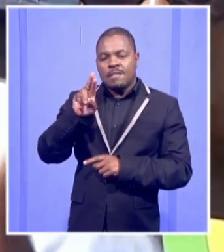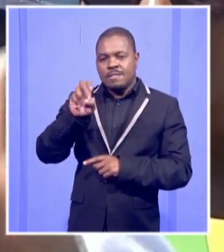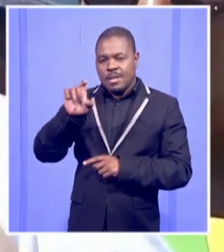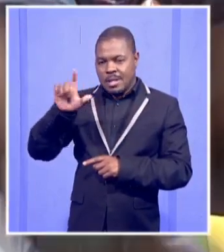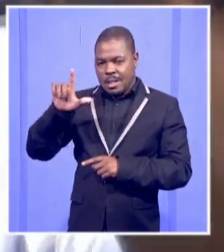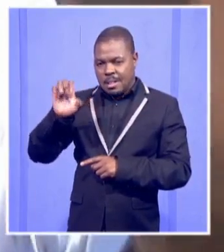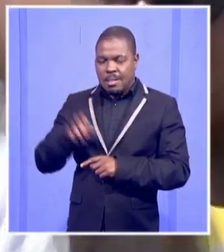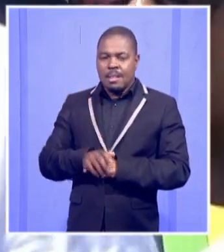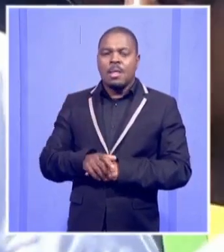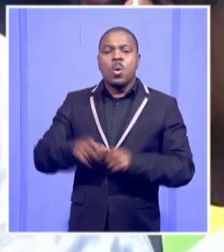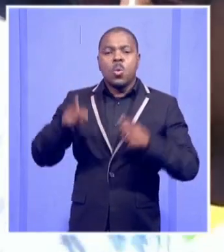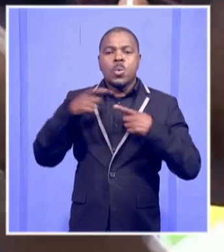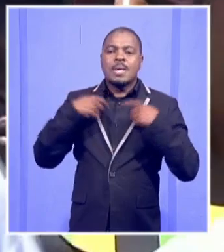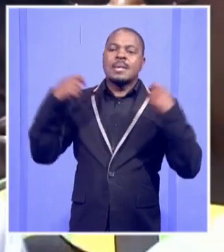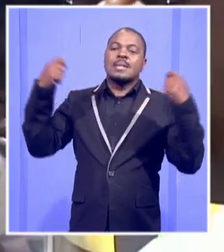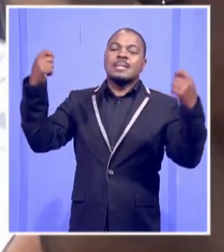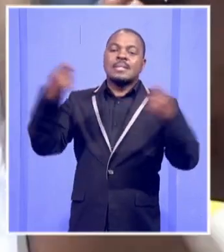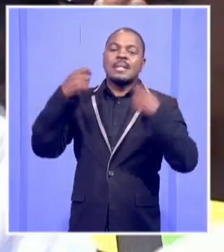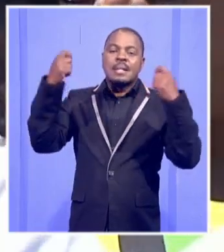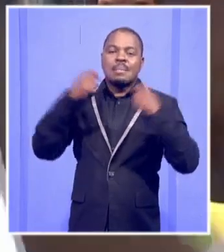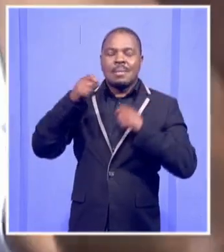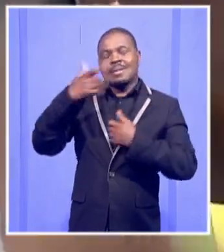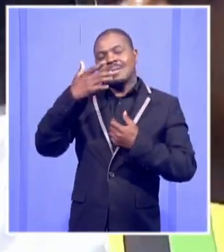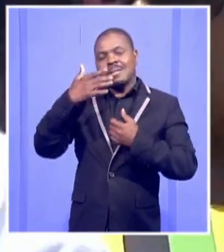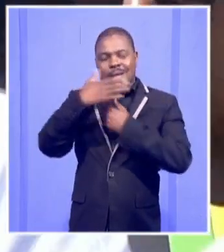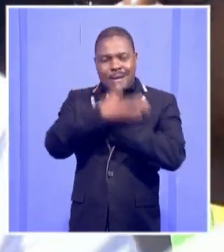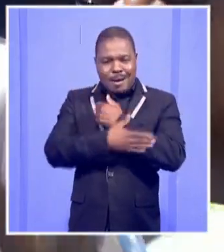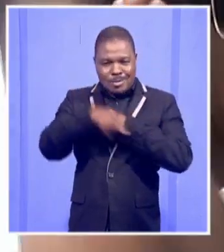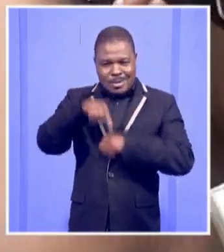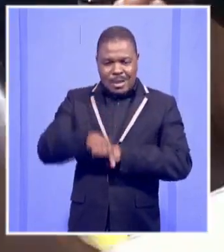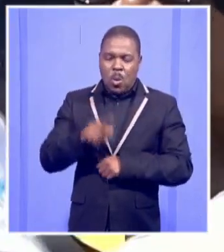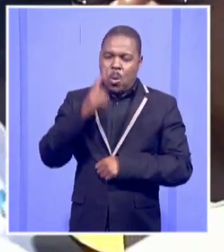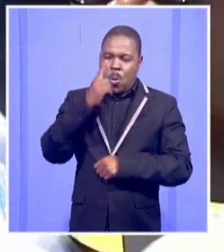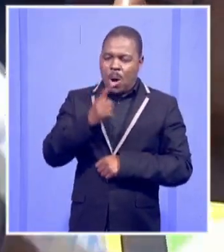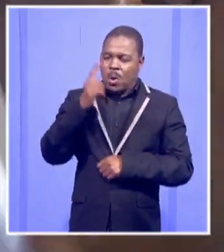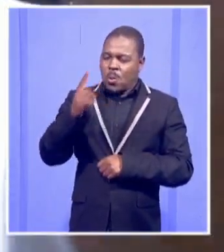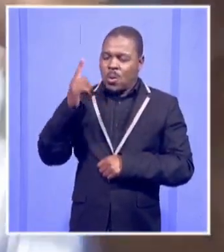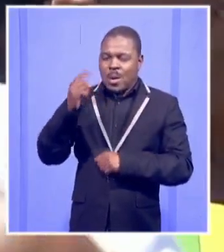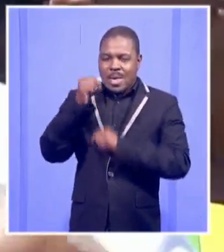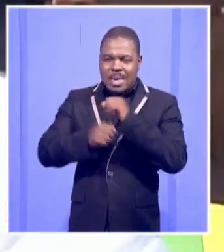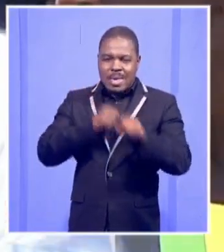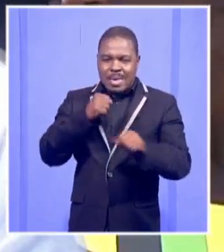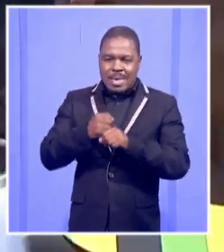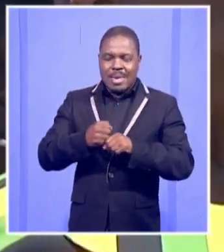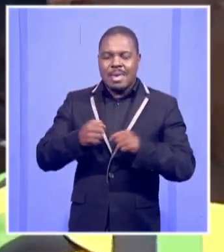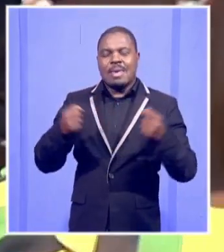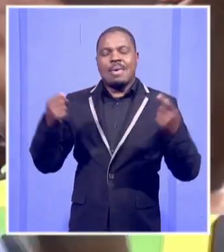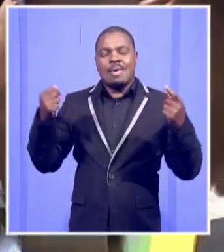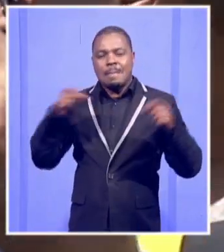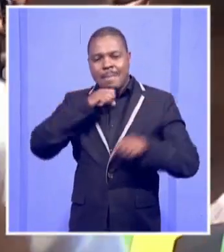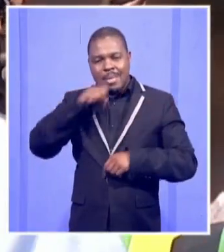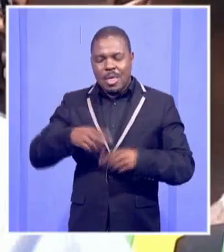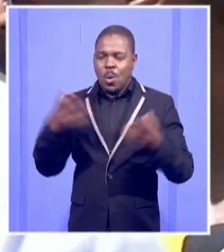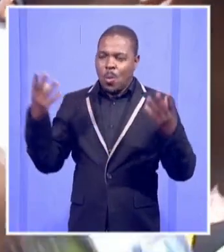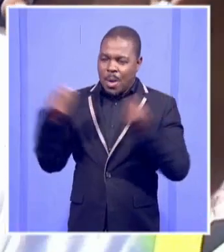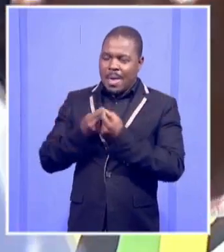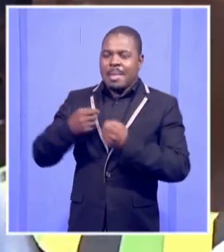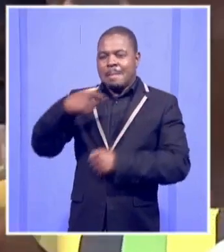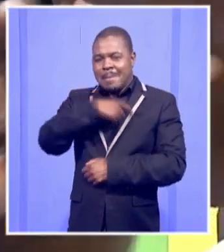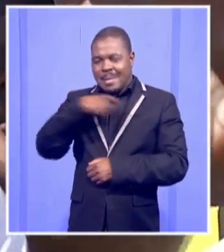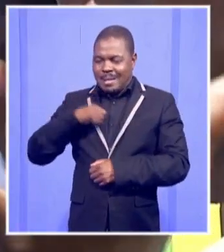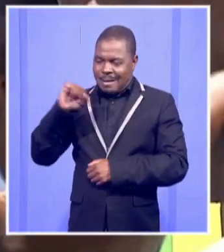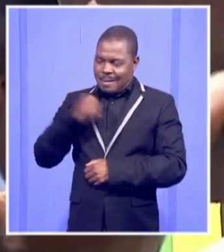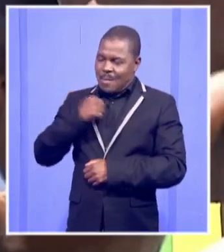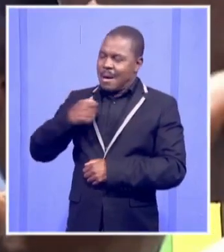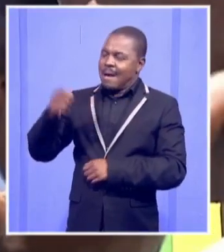are celebrating our country 111th year anniversary with our president Ntate Ramaphosa.